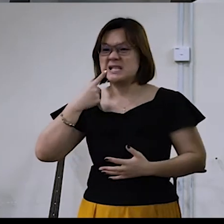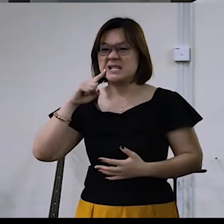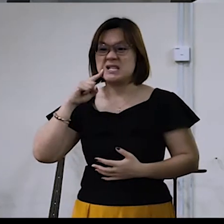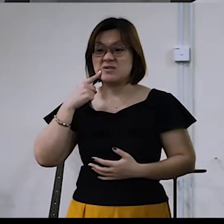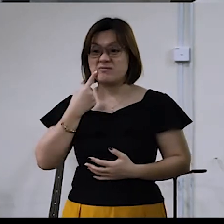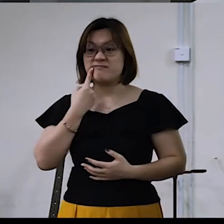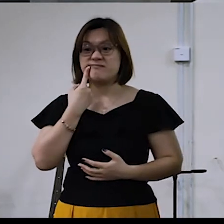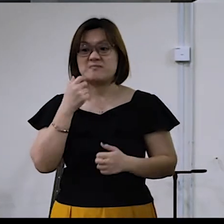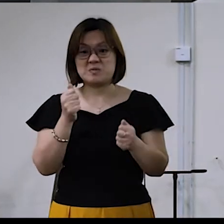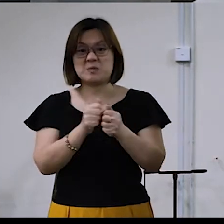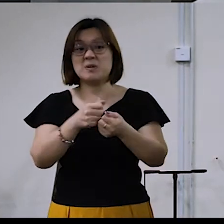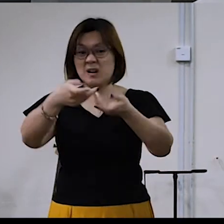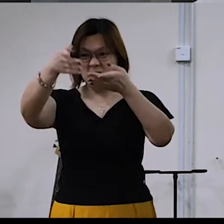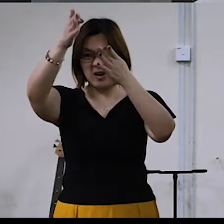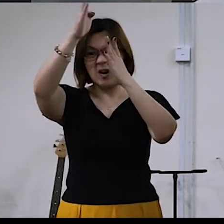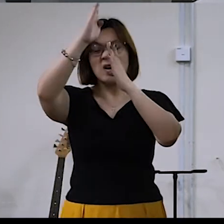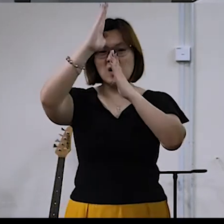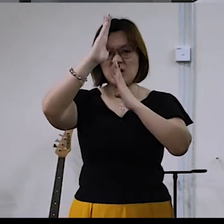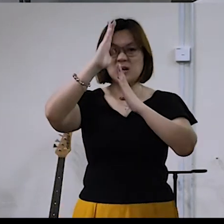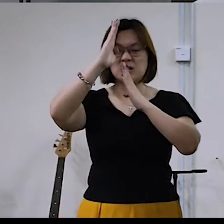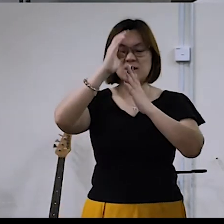year.